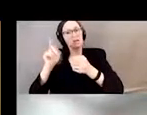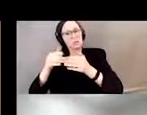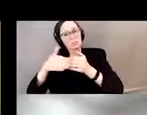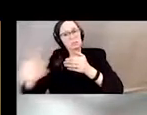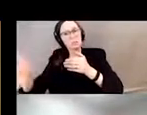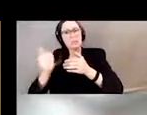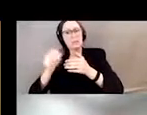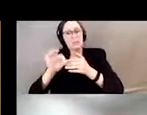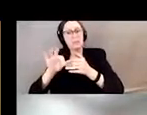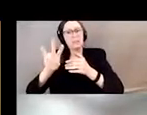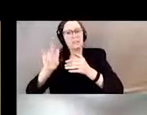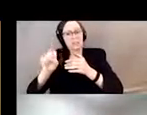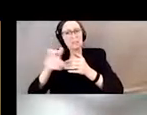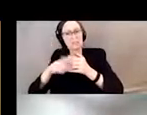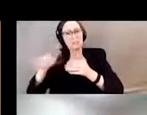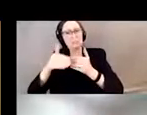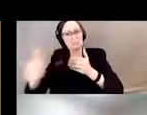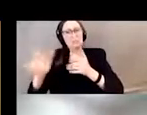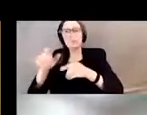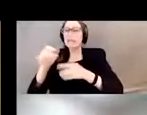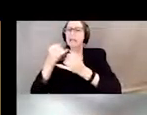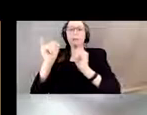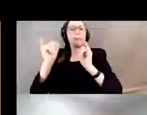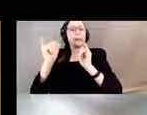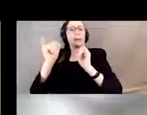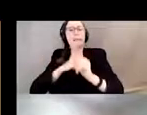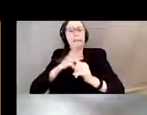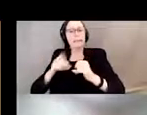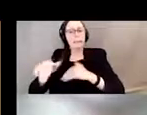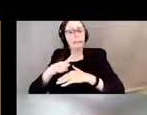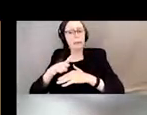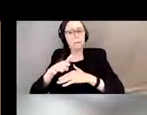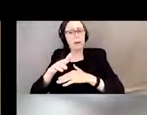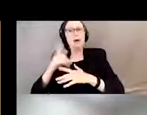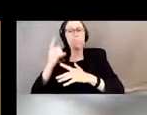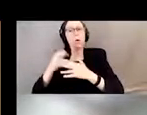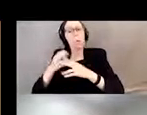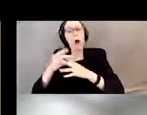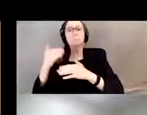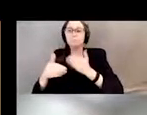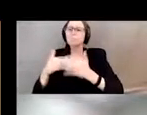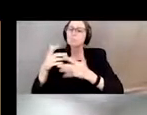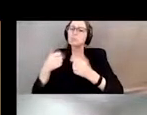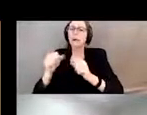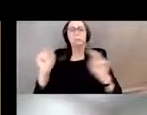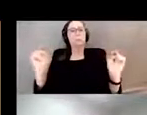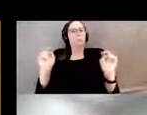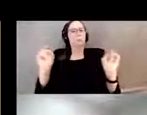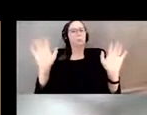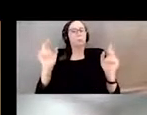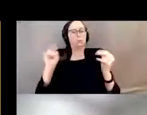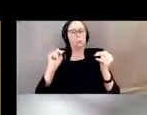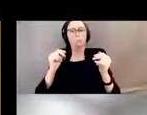own independent kingdom. And for a little while, it's kind of chugging along. It's trying to stay neutral in